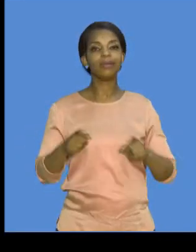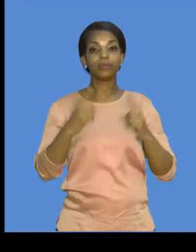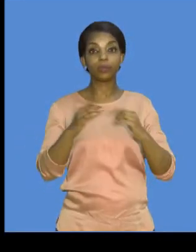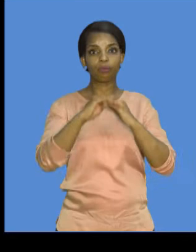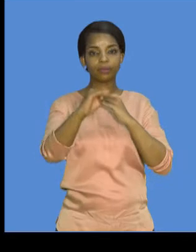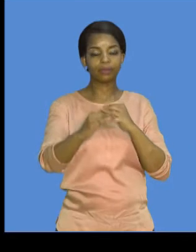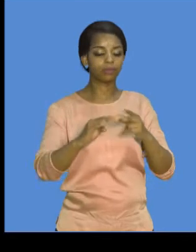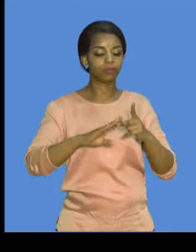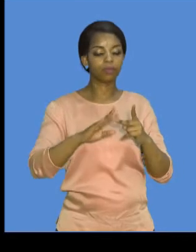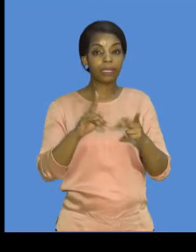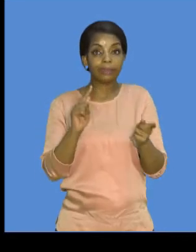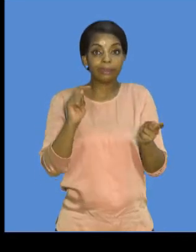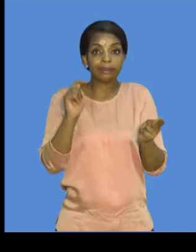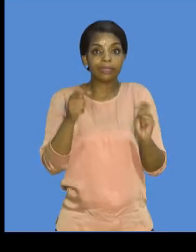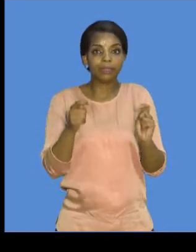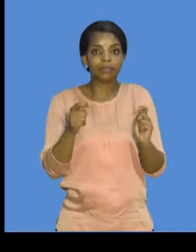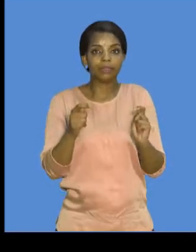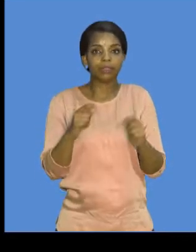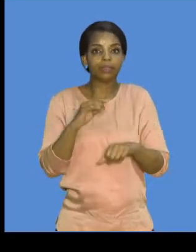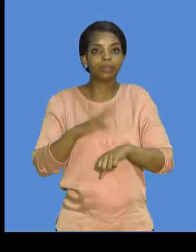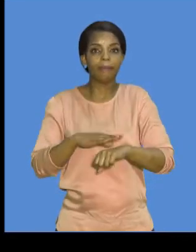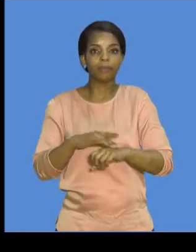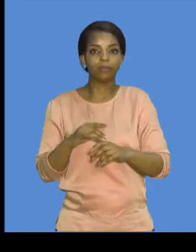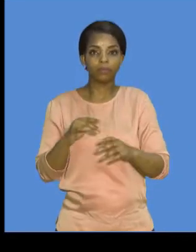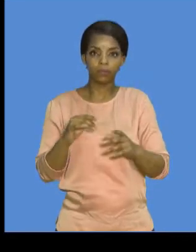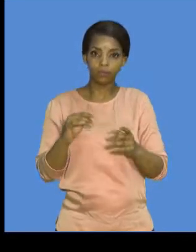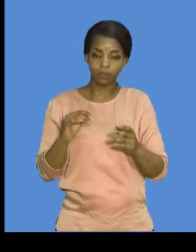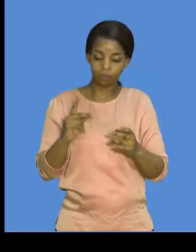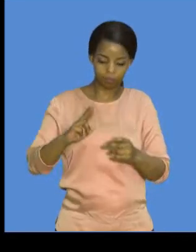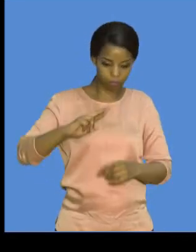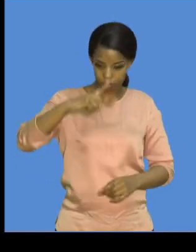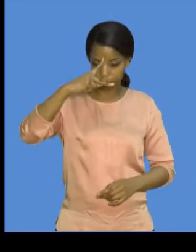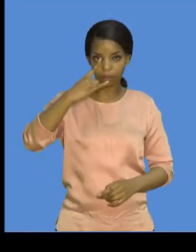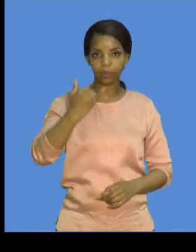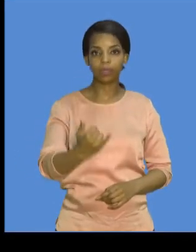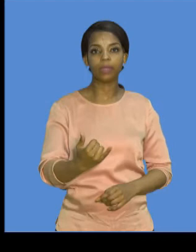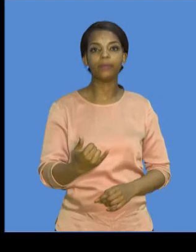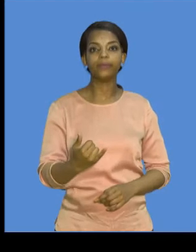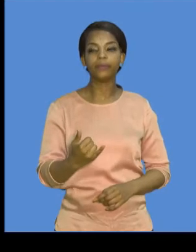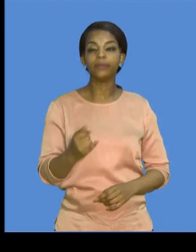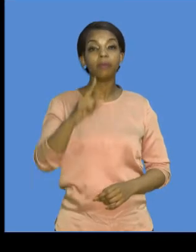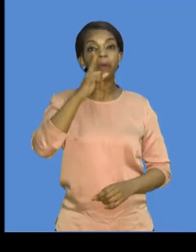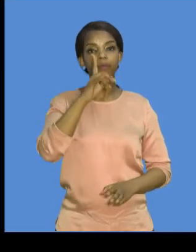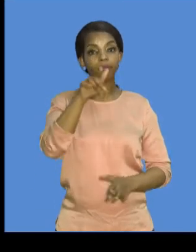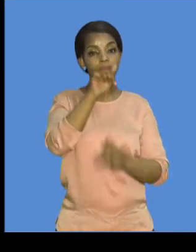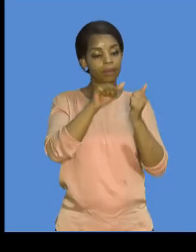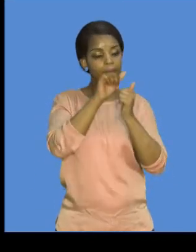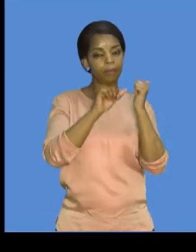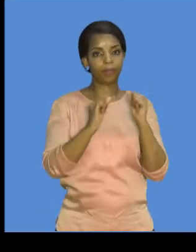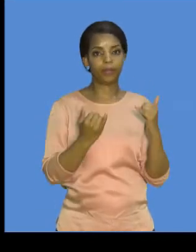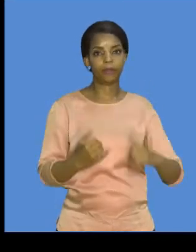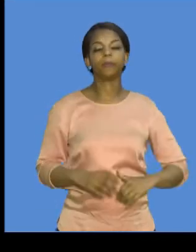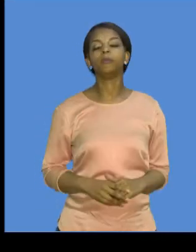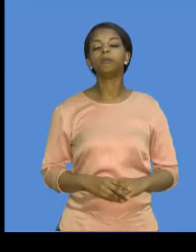And then the time to double becomes smaller, right? So let's quickly just go back to that table. So you can see